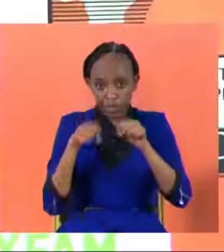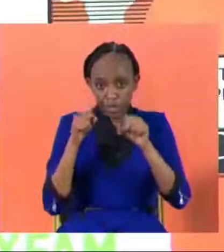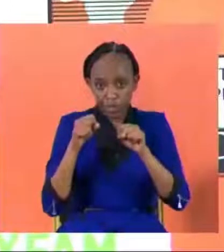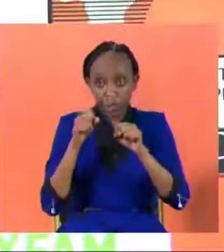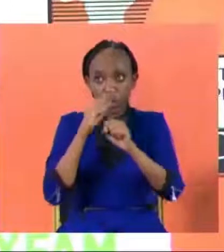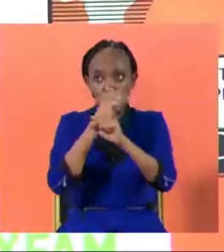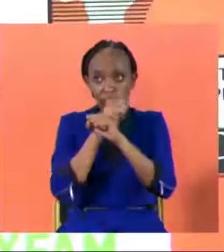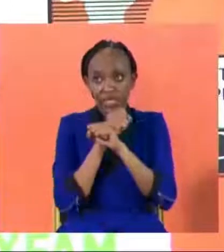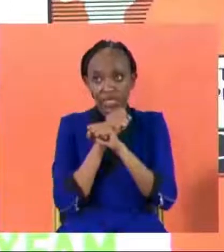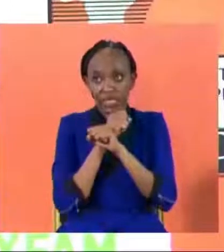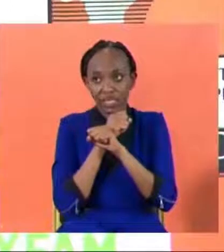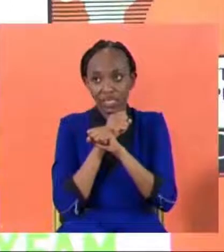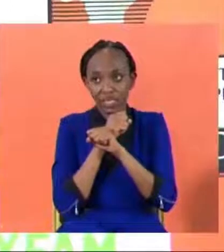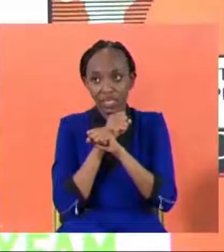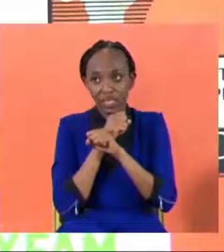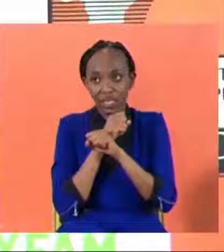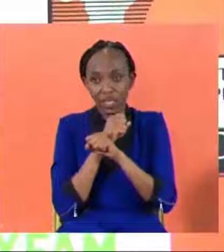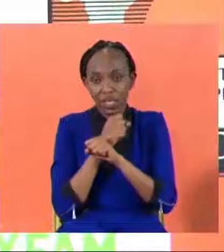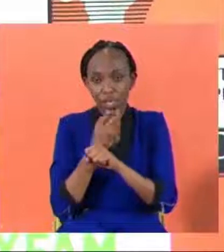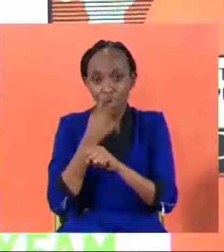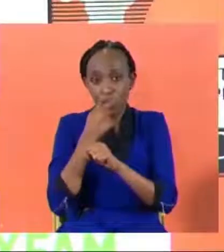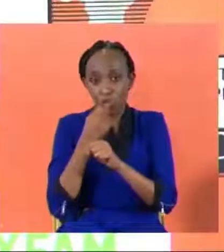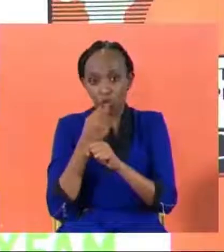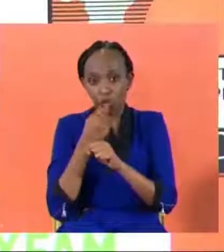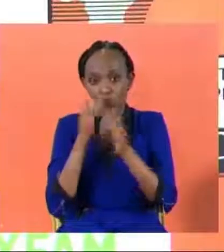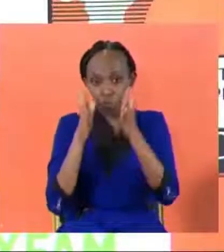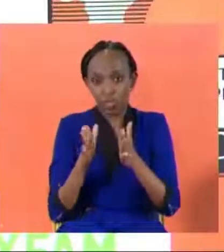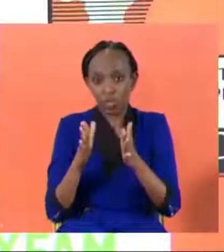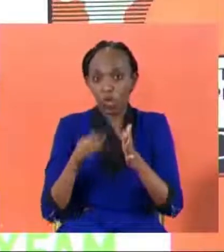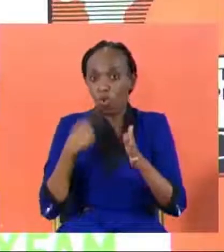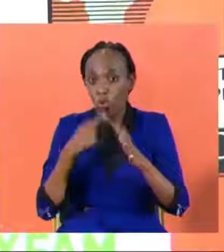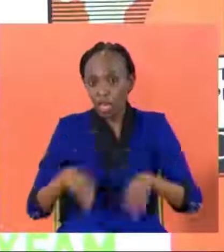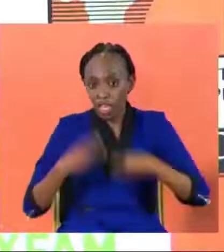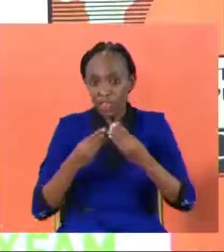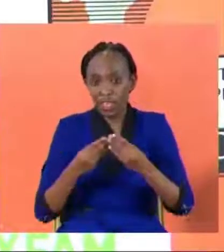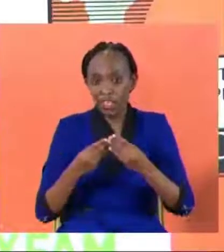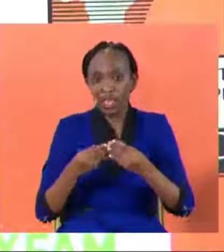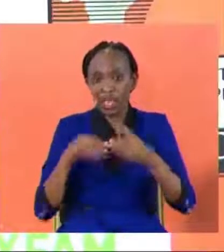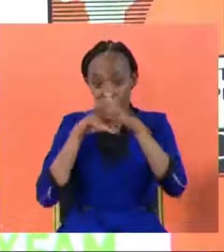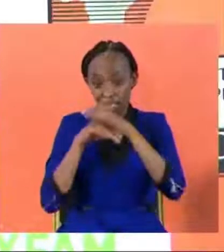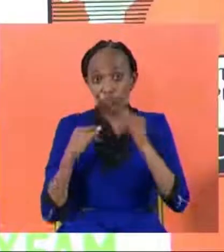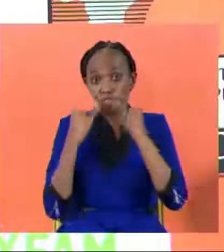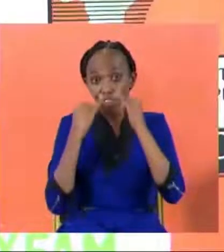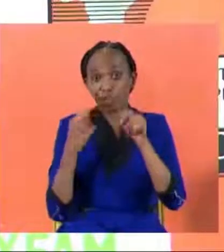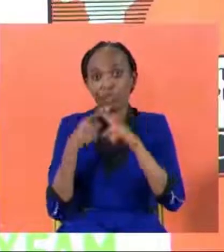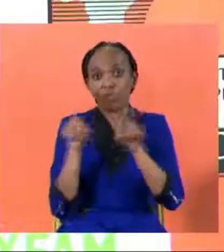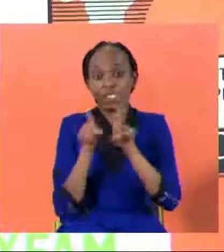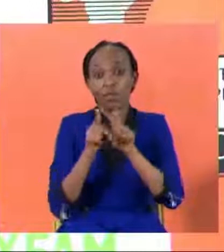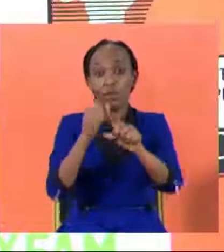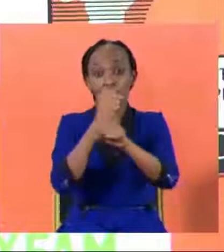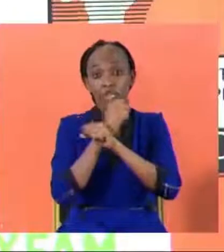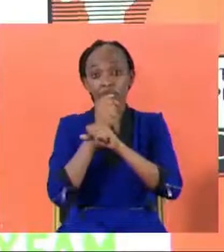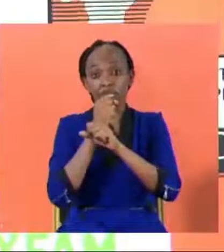our whistleblowers, protect the people who are giving us access to this information, but also protect some of